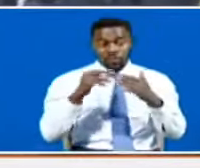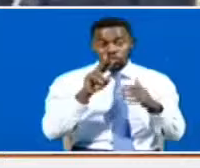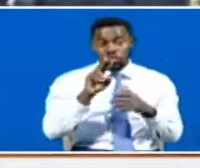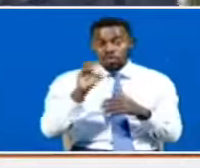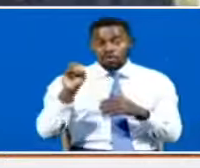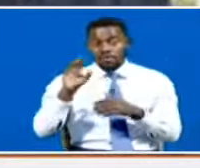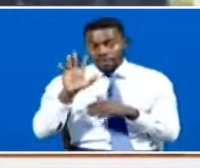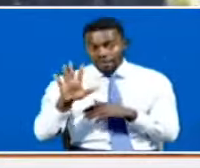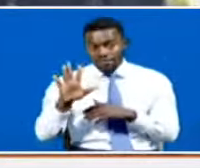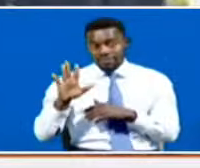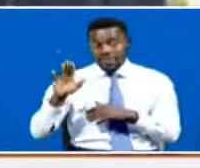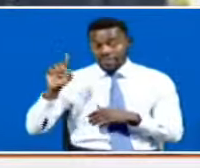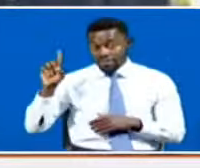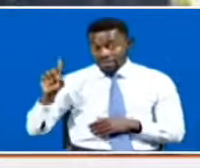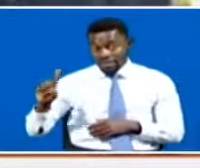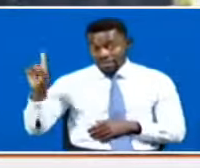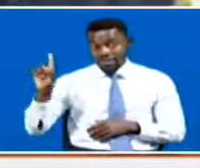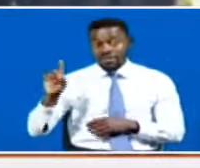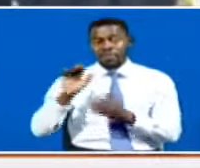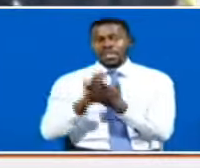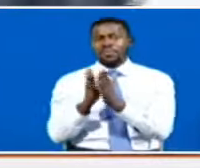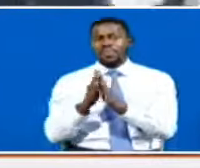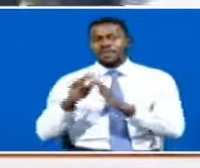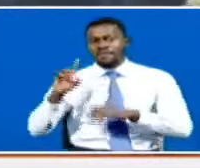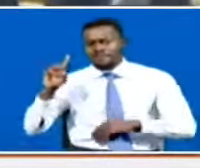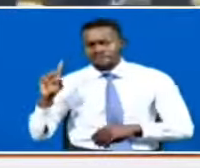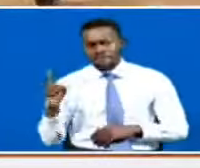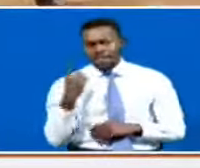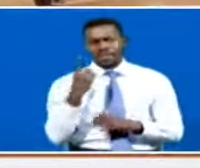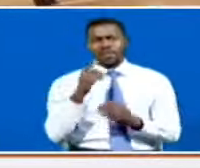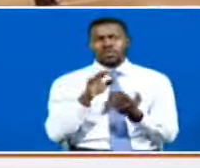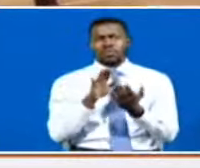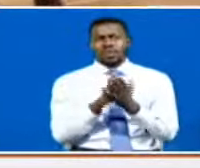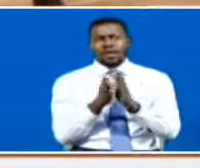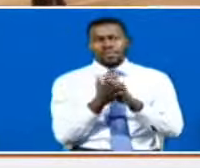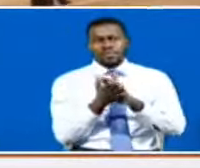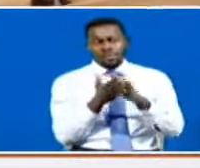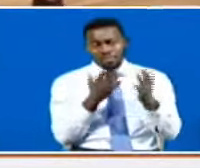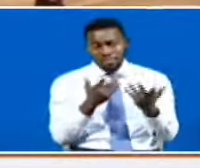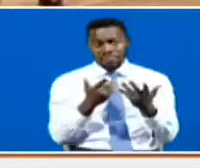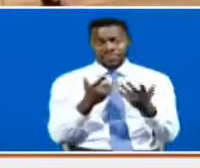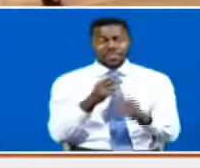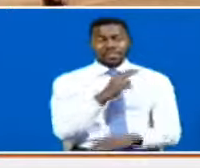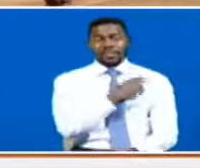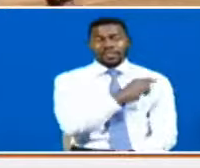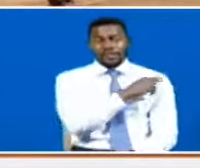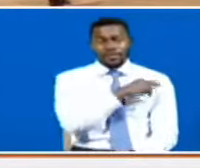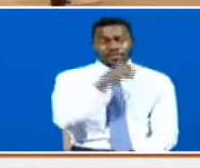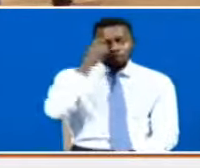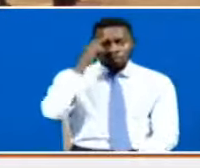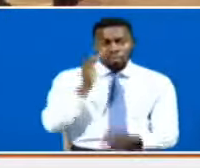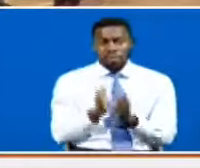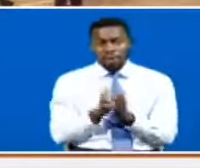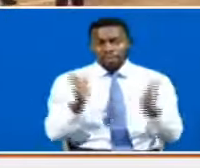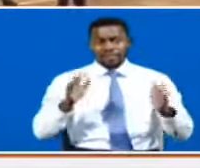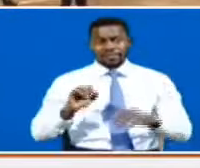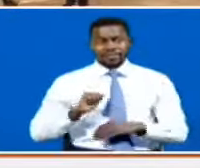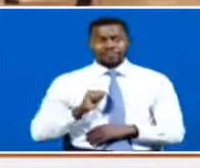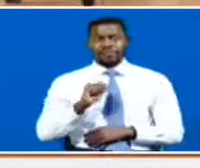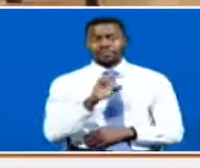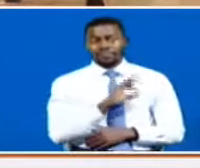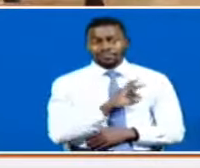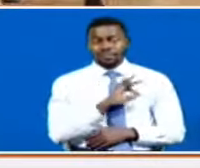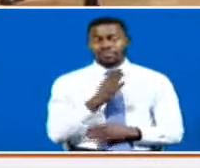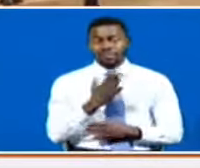Navy officer to occupy the office of the Chief of General Staff. He oversaw a smooth transition of power in